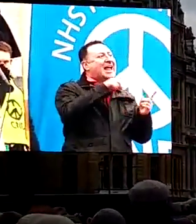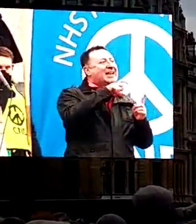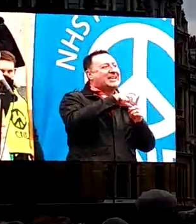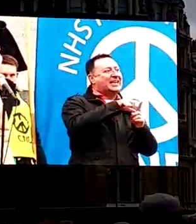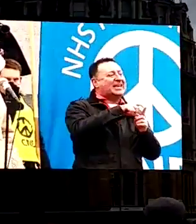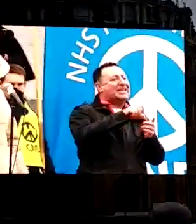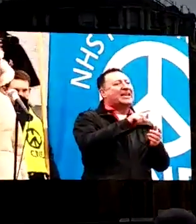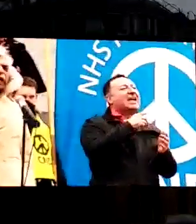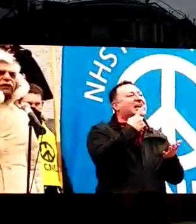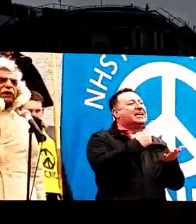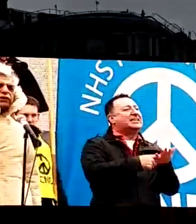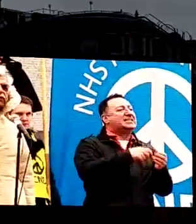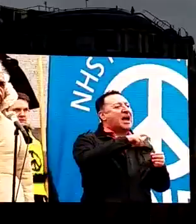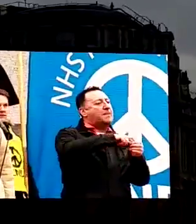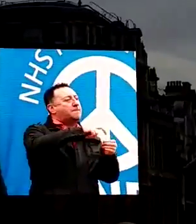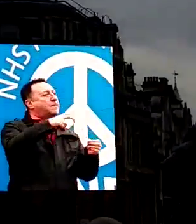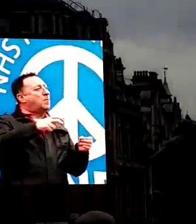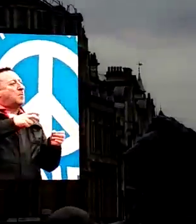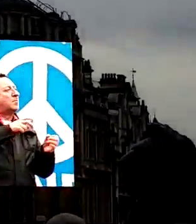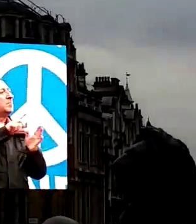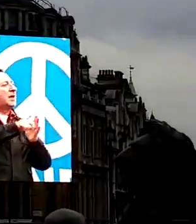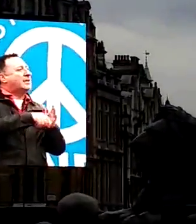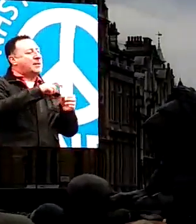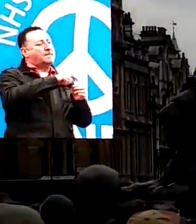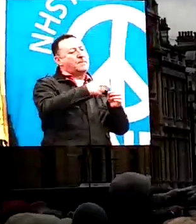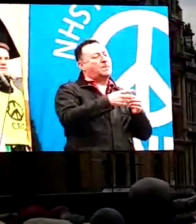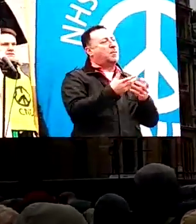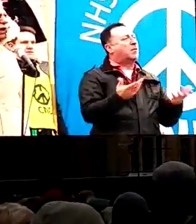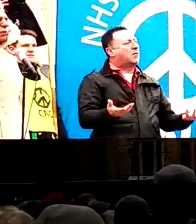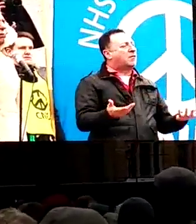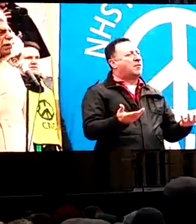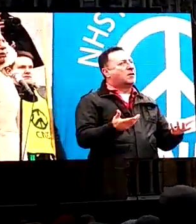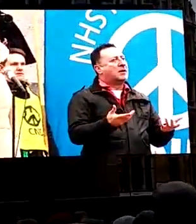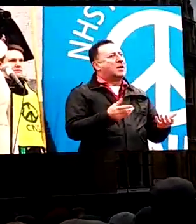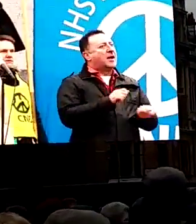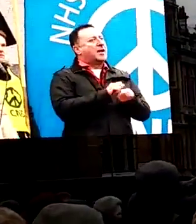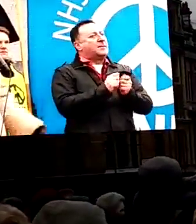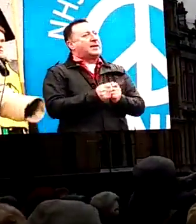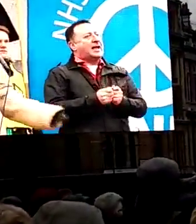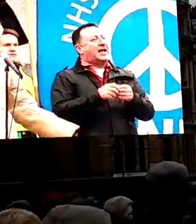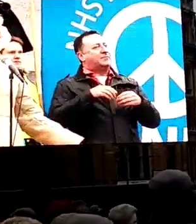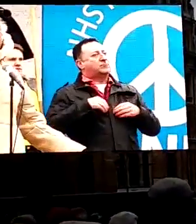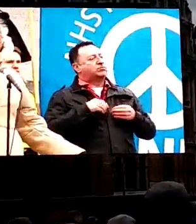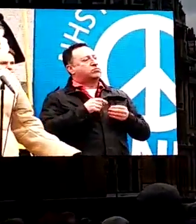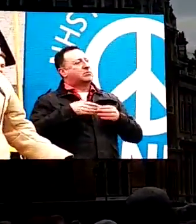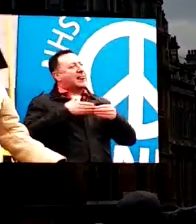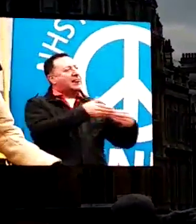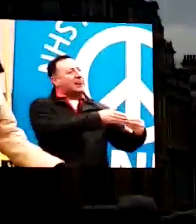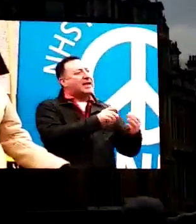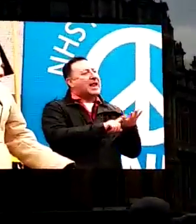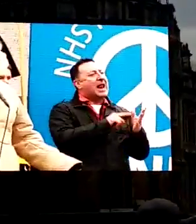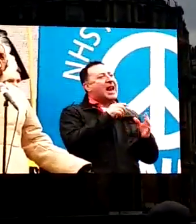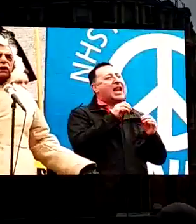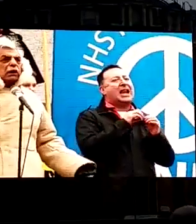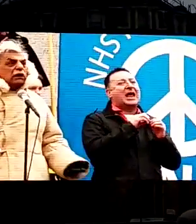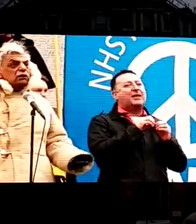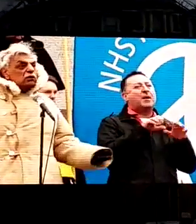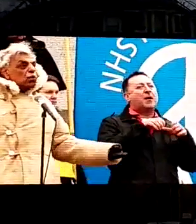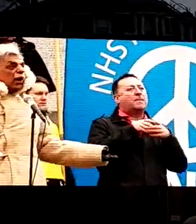left it, like many others. Then he became leader of the Labour Party. Then he stood for